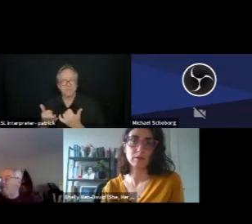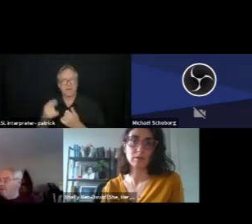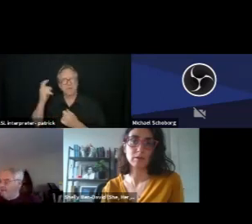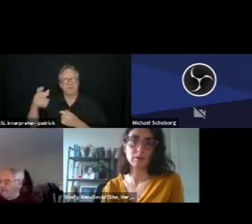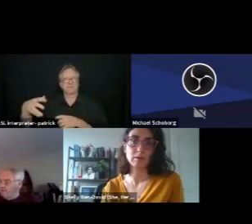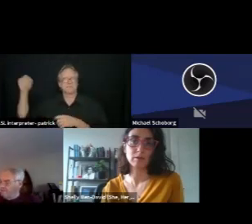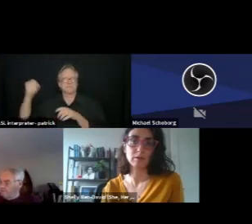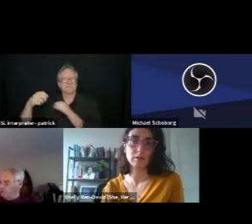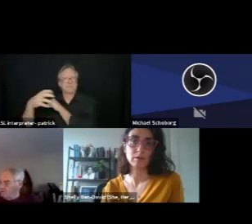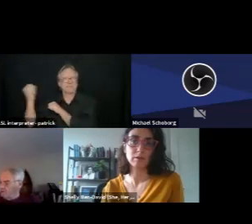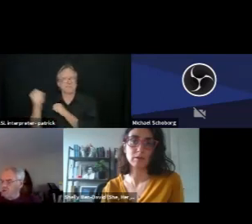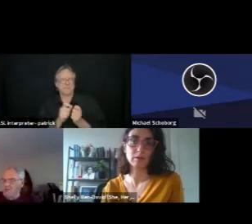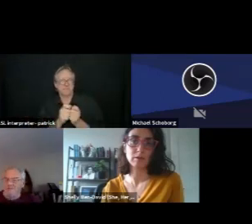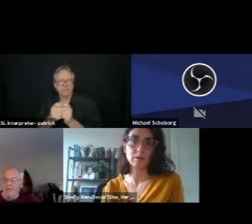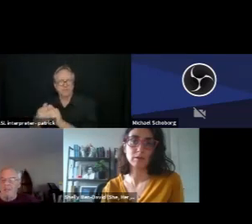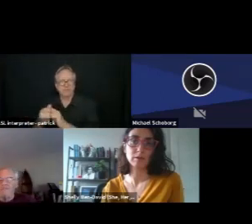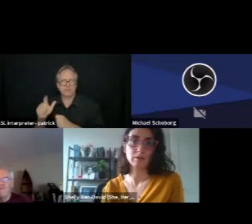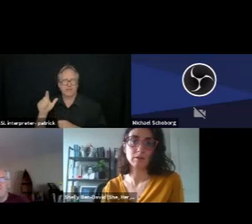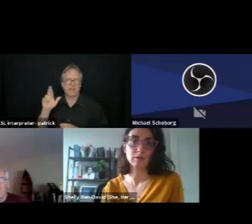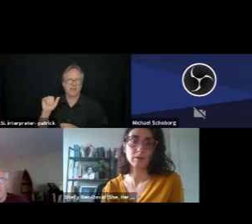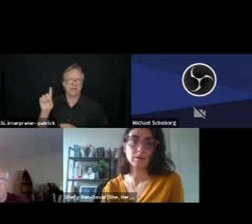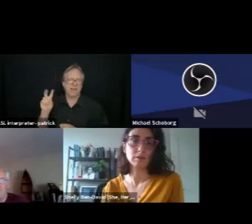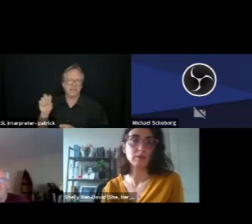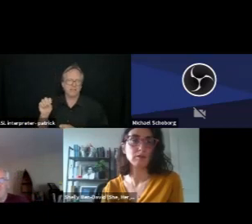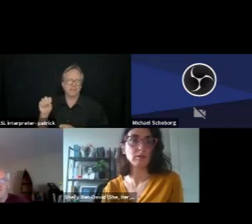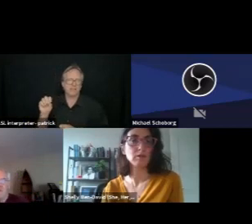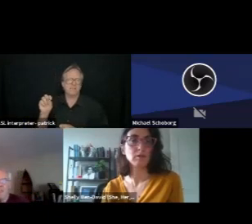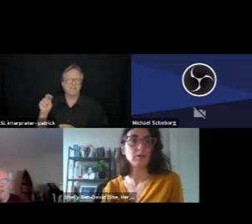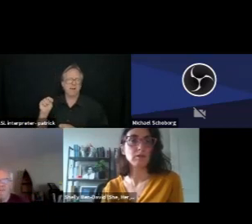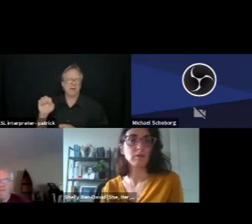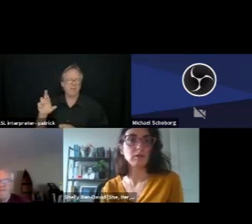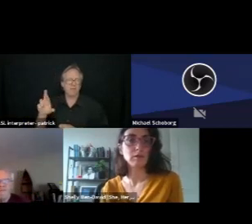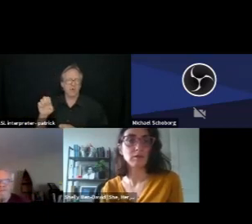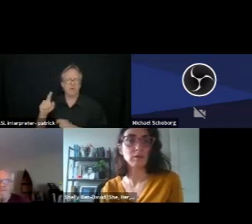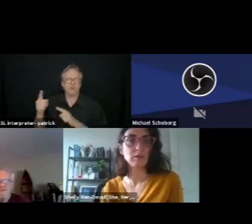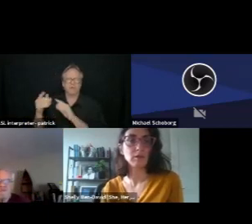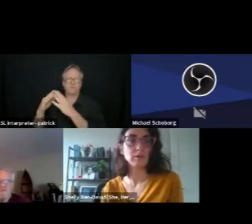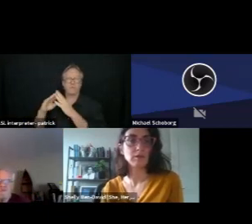co-opted. Larry Davidson and Michael Rowe at the Yale Program of Community Health